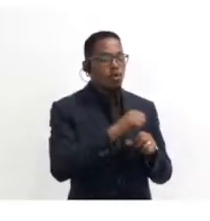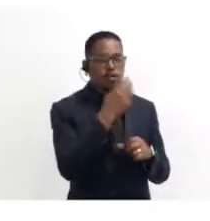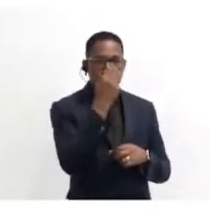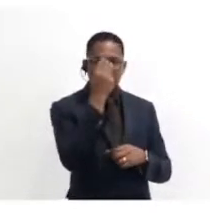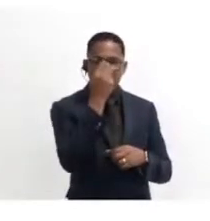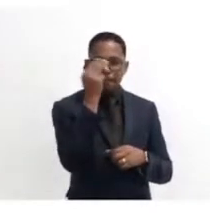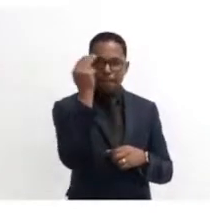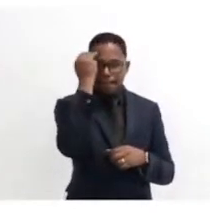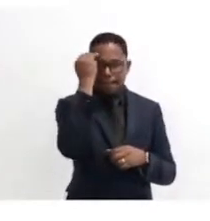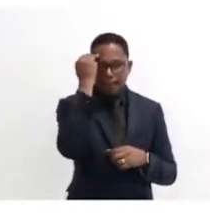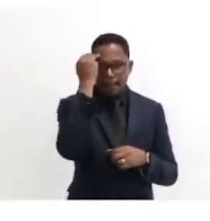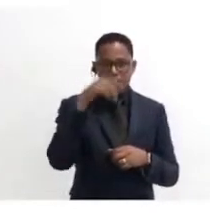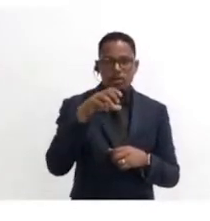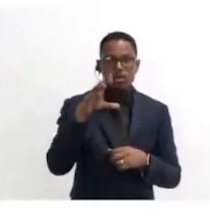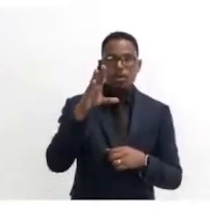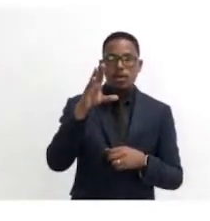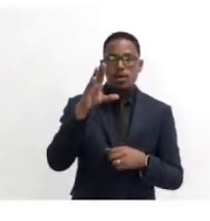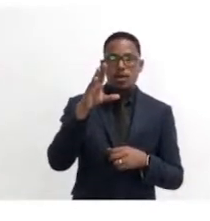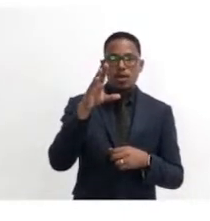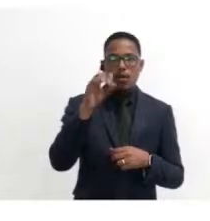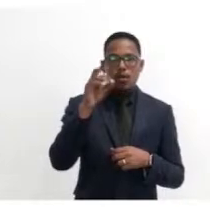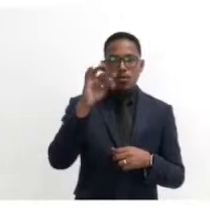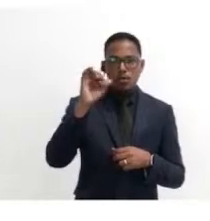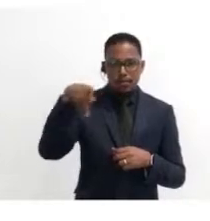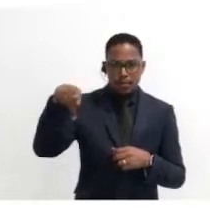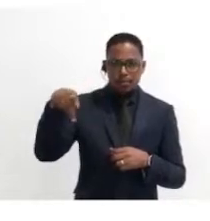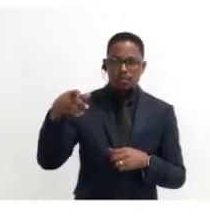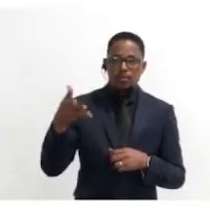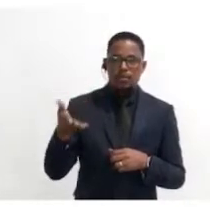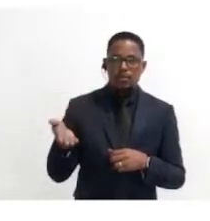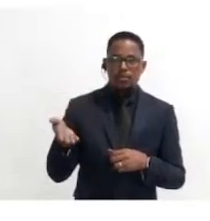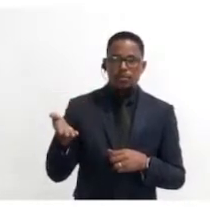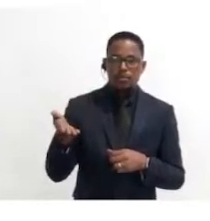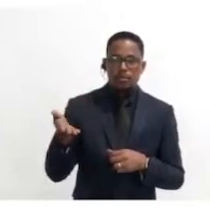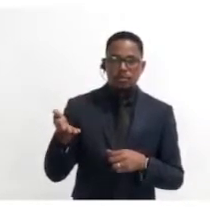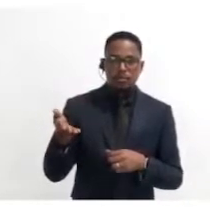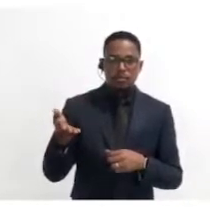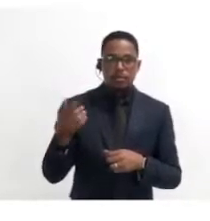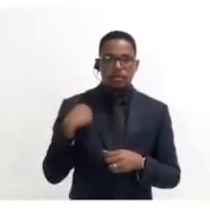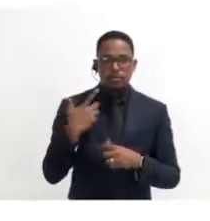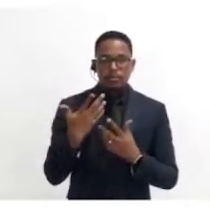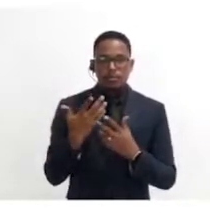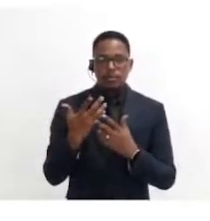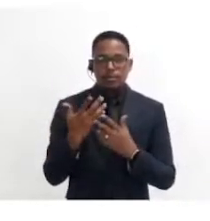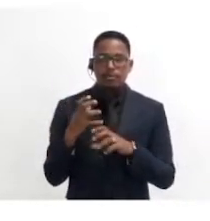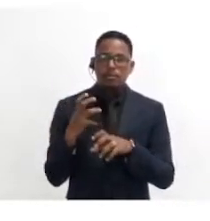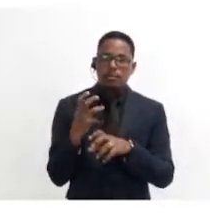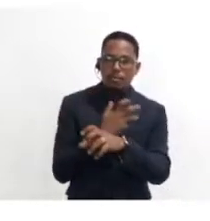but literally with a ferromagnetic core. And then